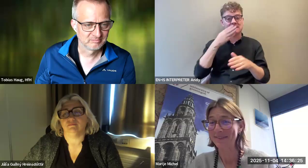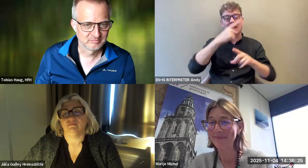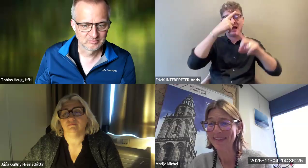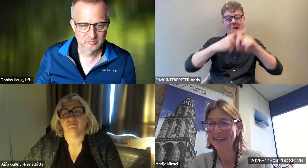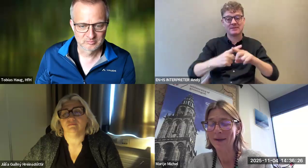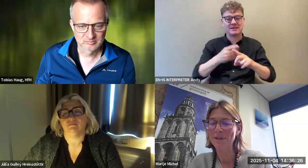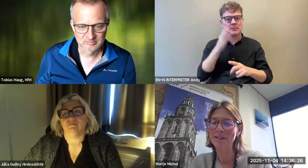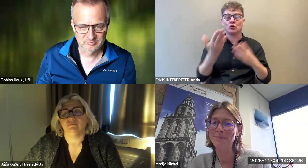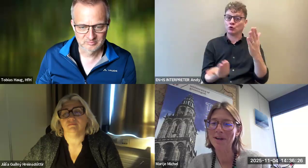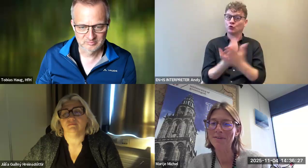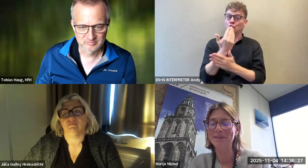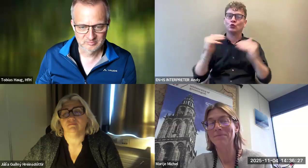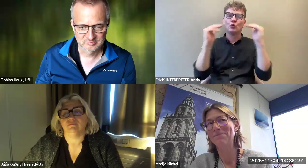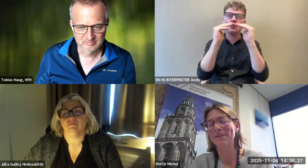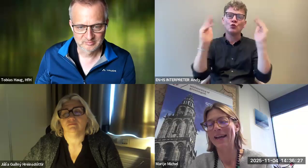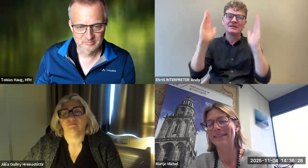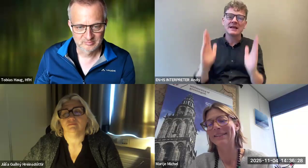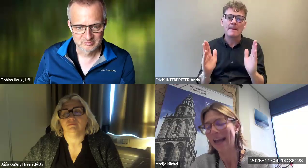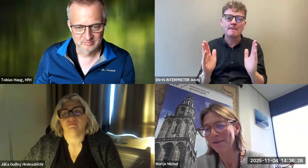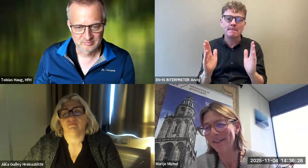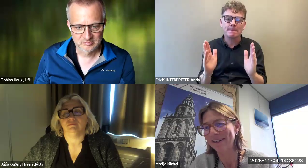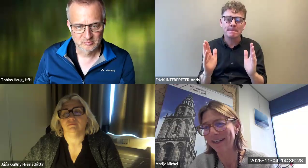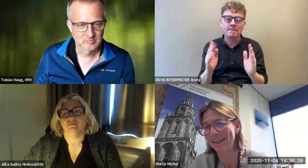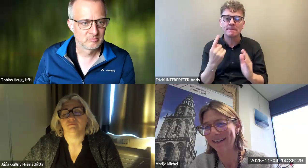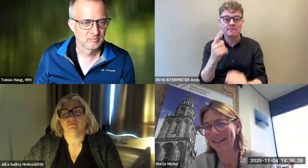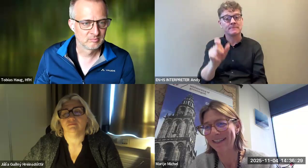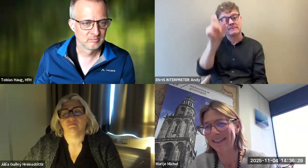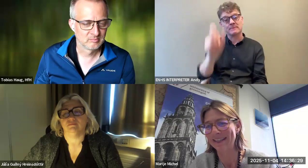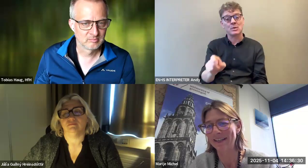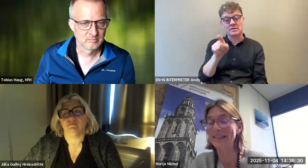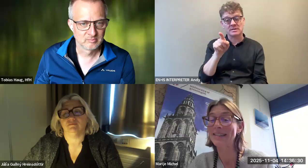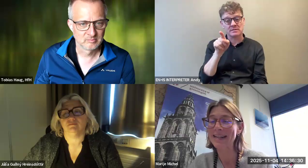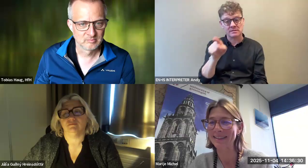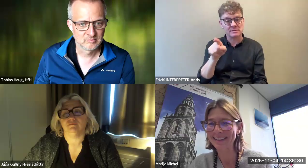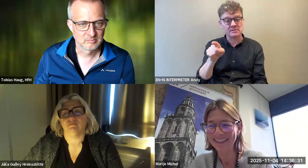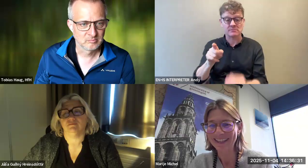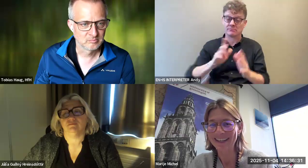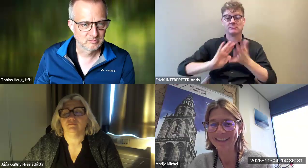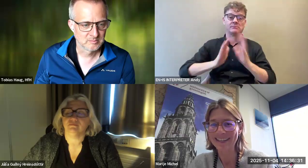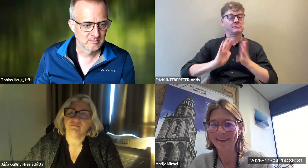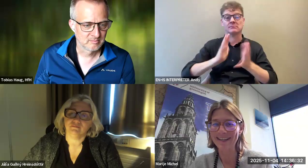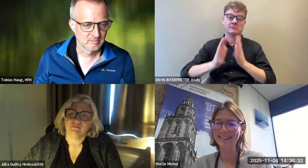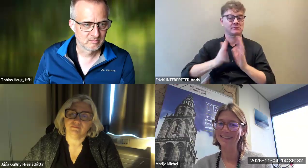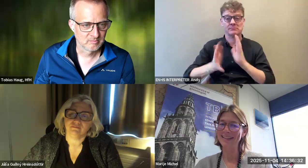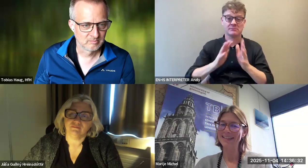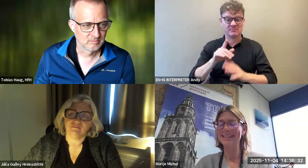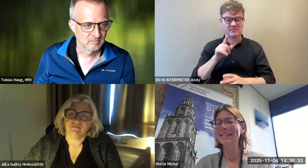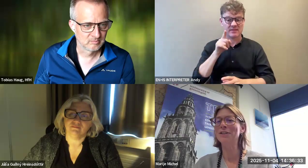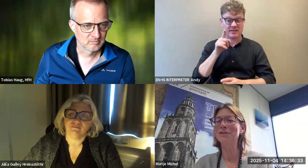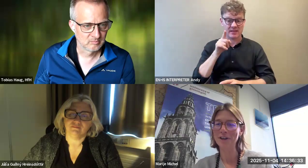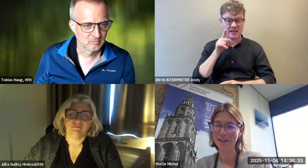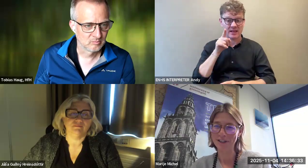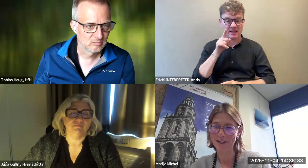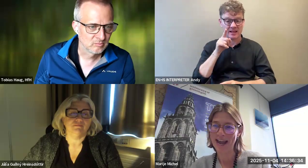new museum. And because one of the people at the counter is a signer, they created